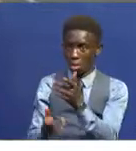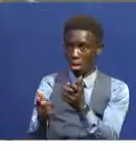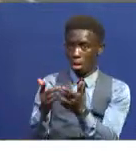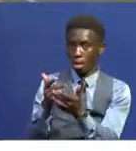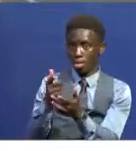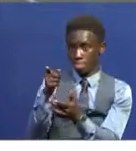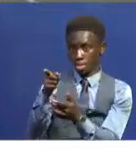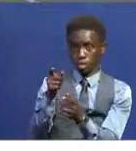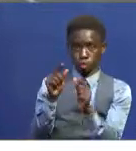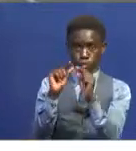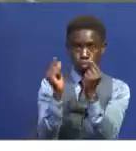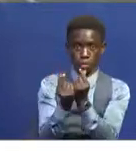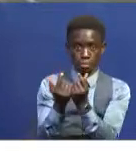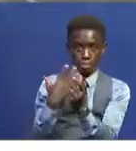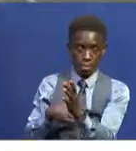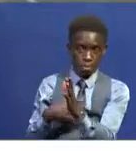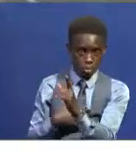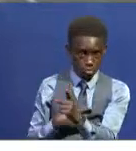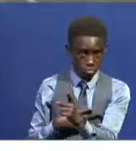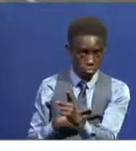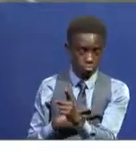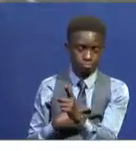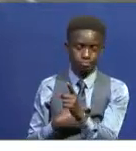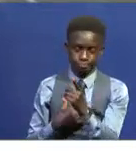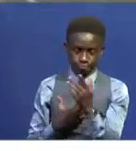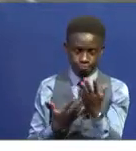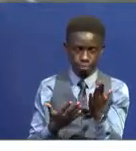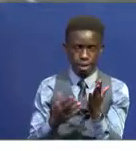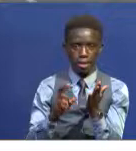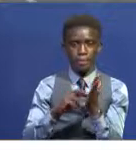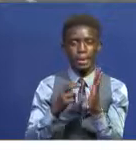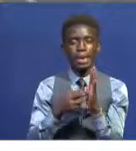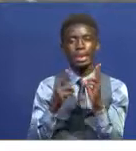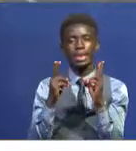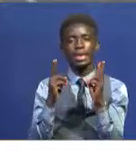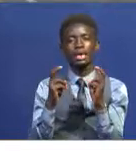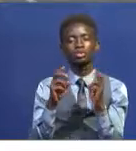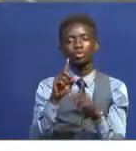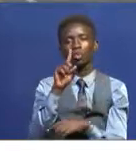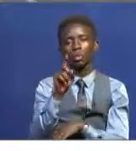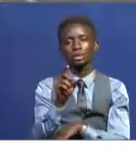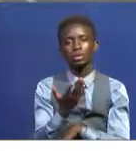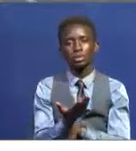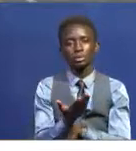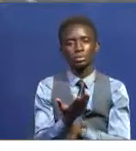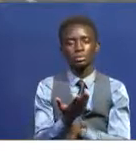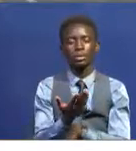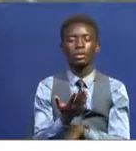group of people, the issue would be, is the information